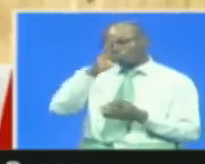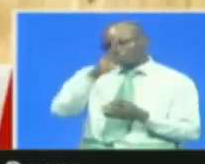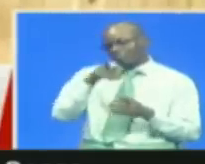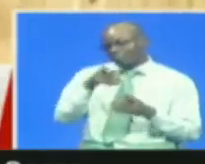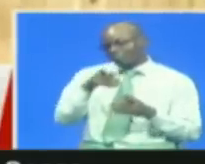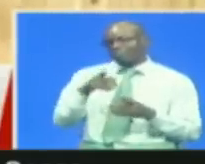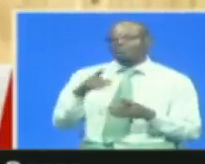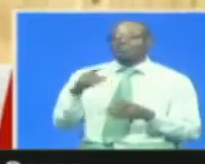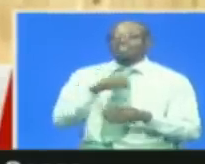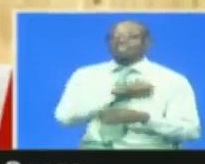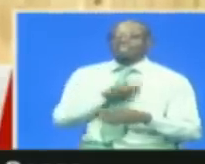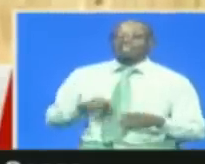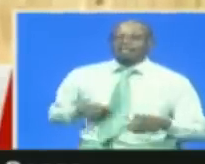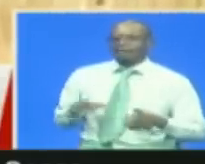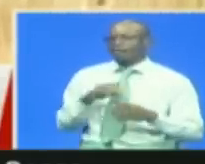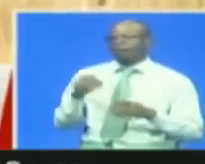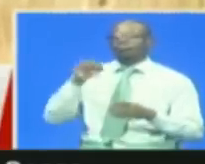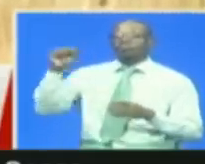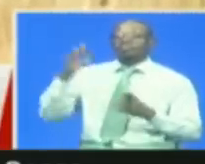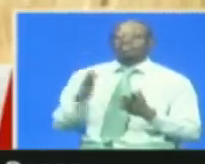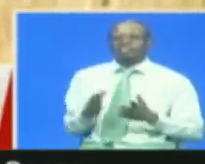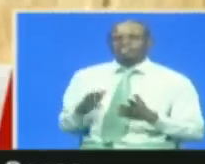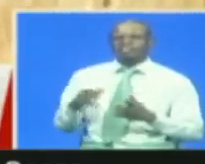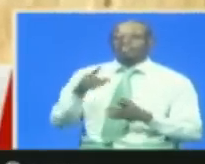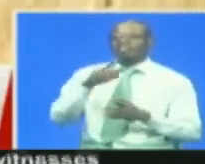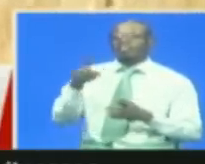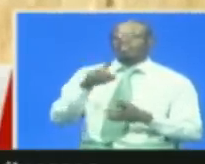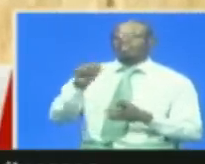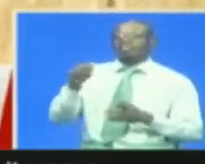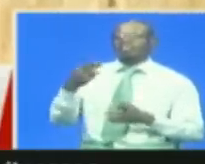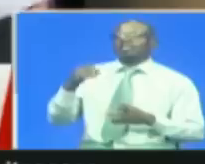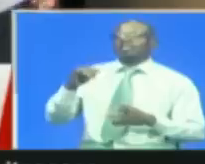politician Zahir Jihanda. Charity Mwangi, NTV.